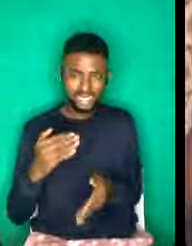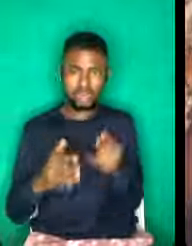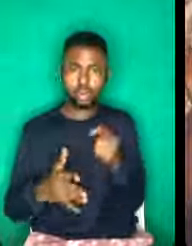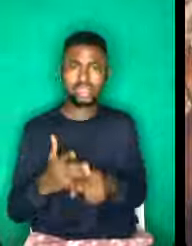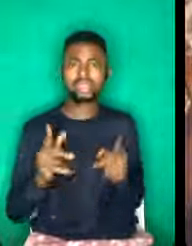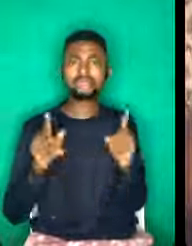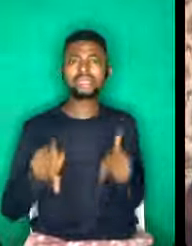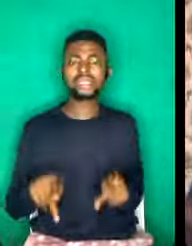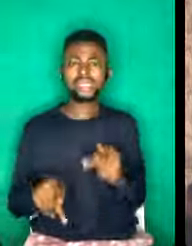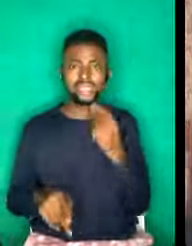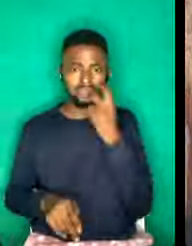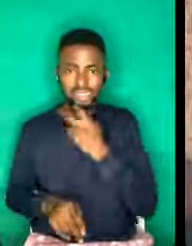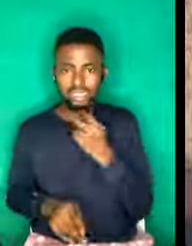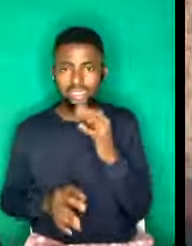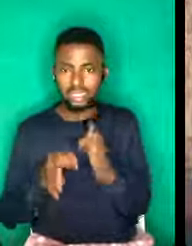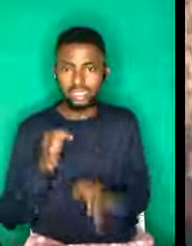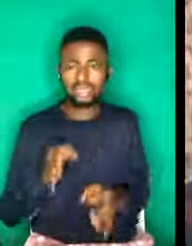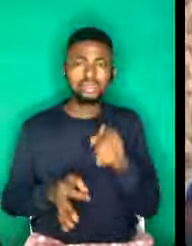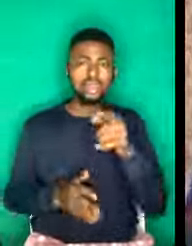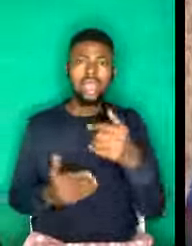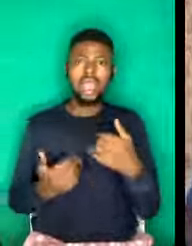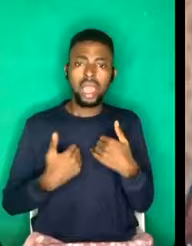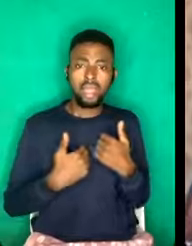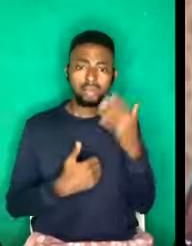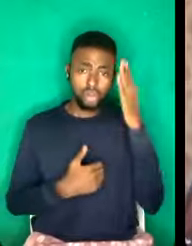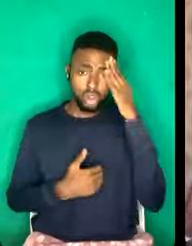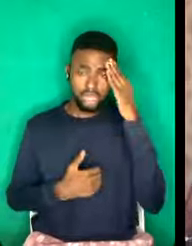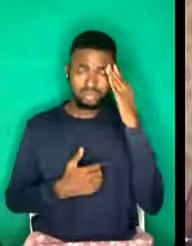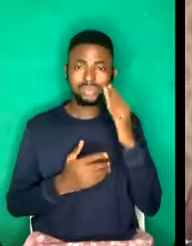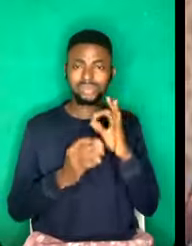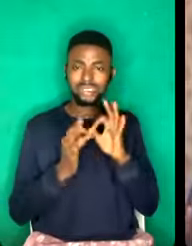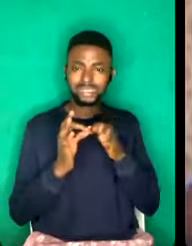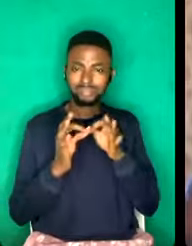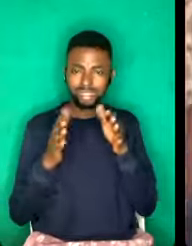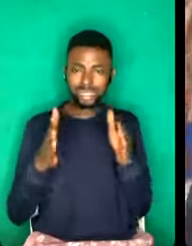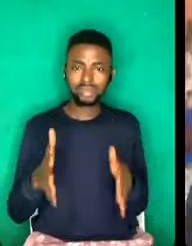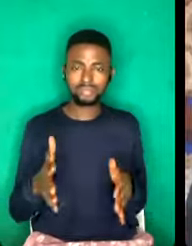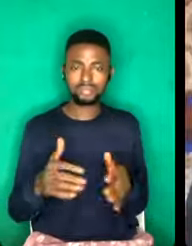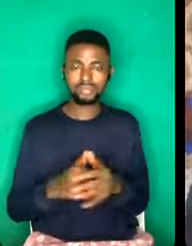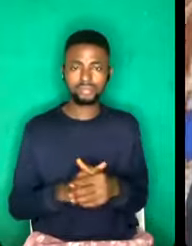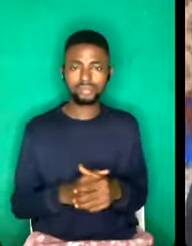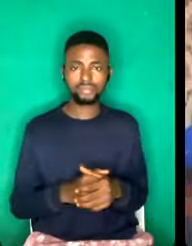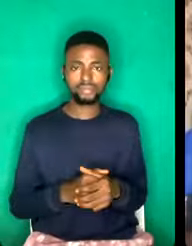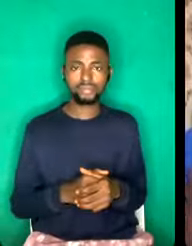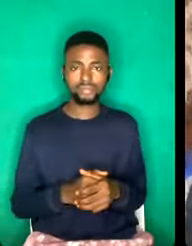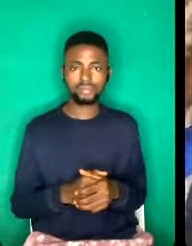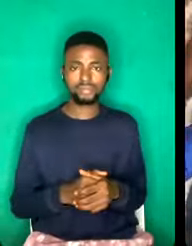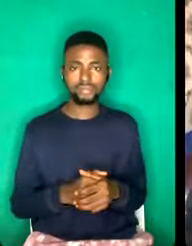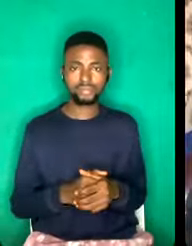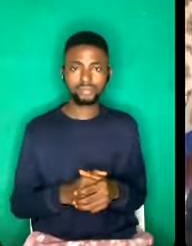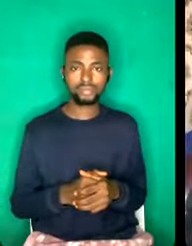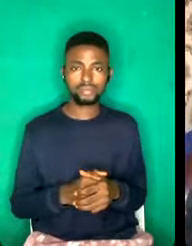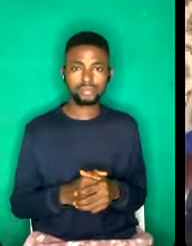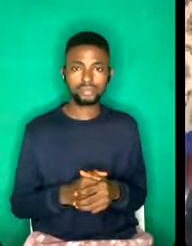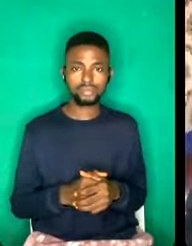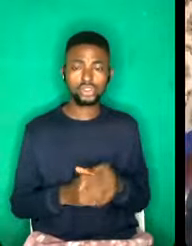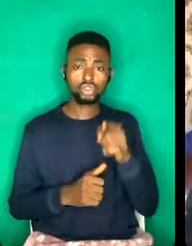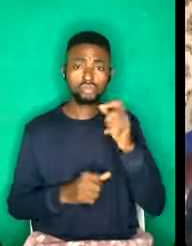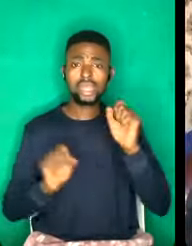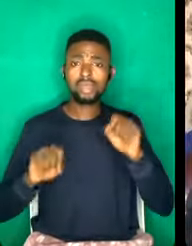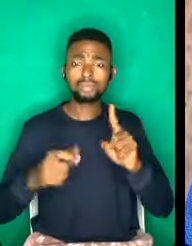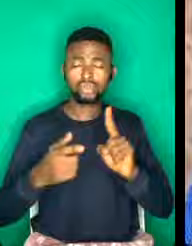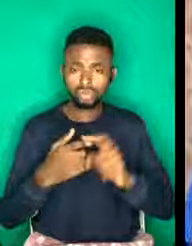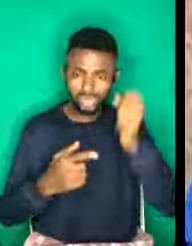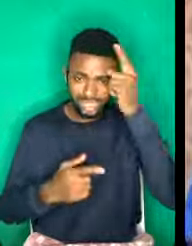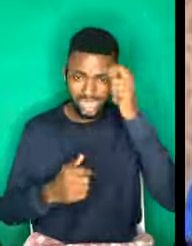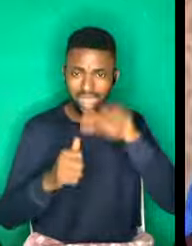have of course, a knowledgeable sign language interpreter, you will be able to get everything, details, everything. So you